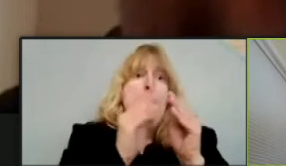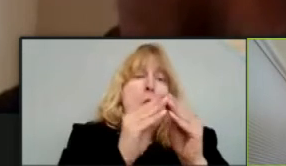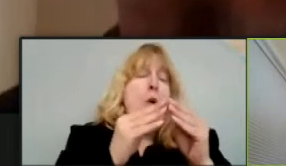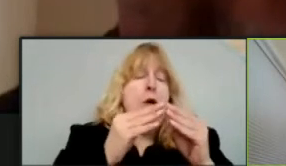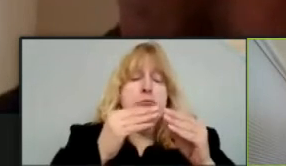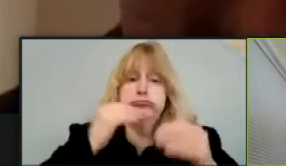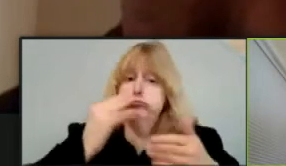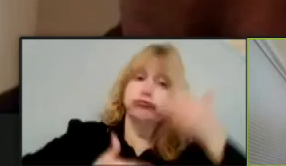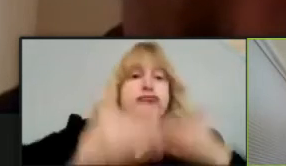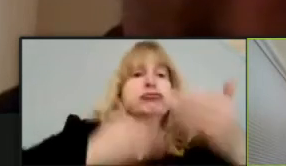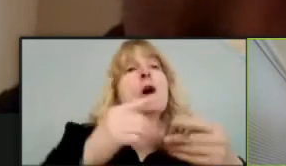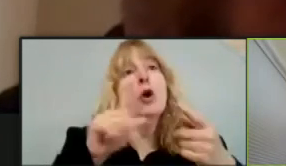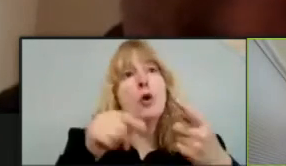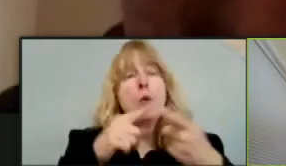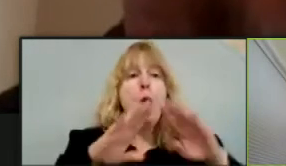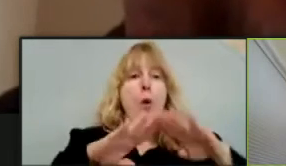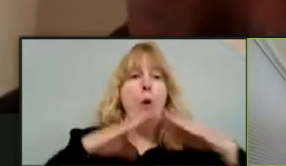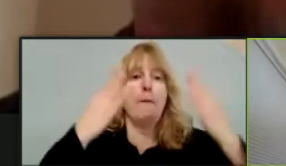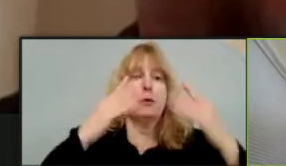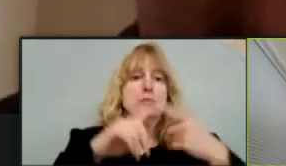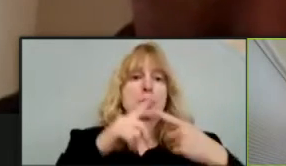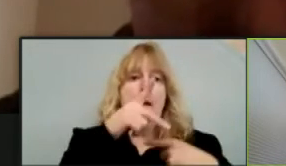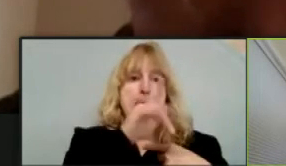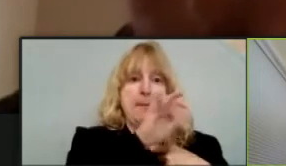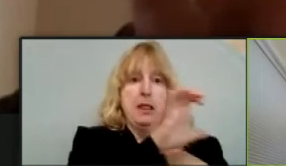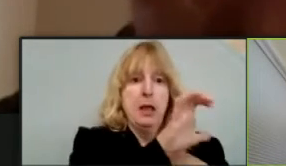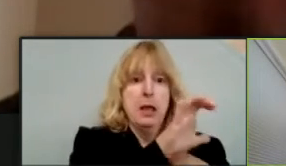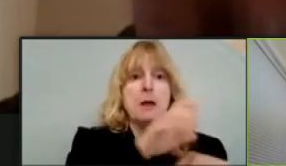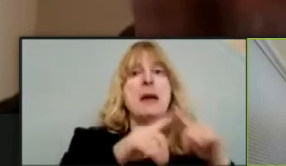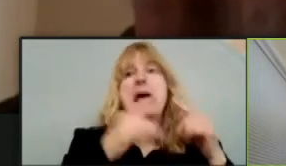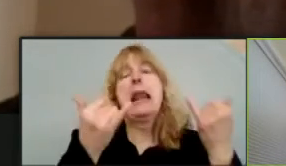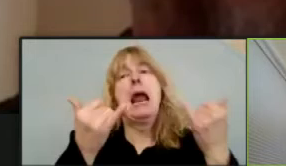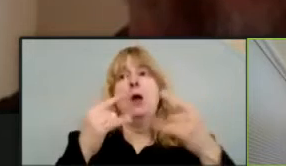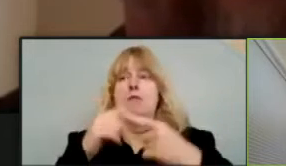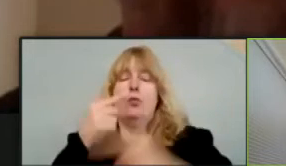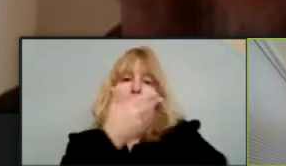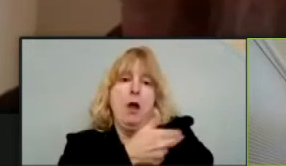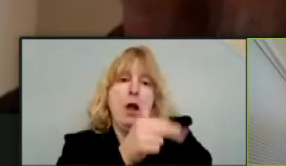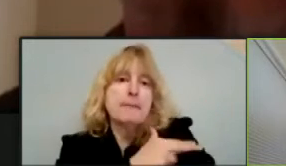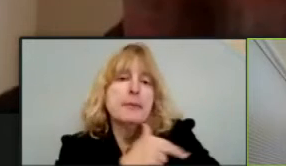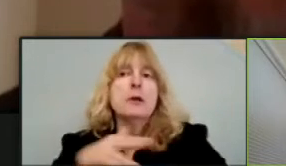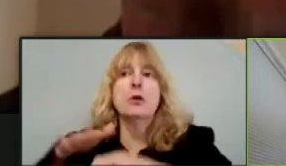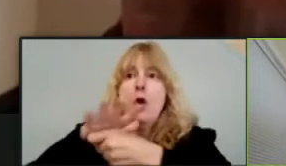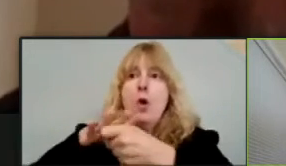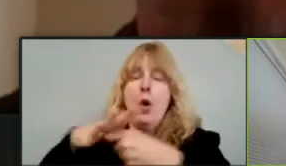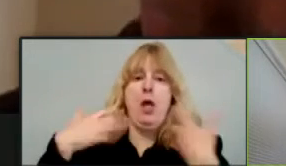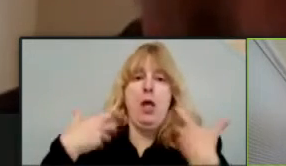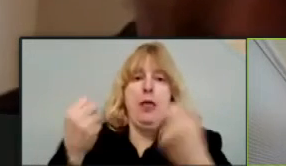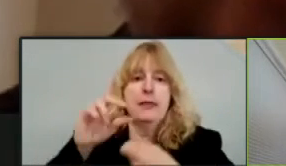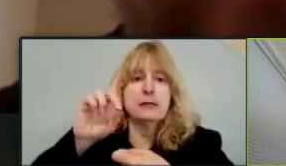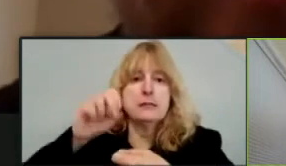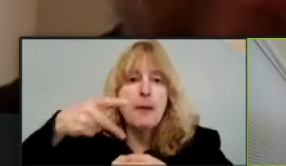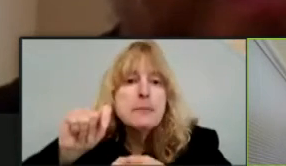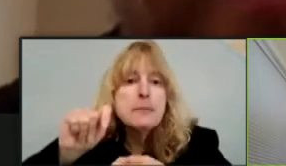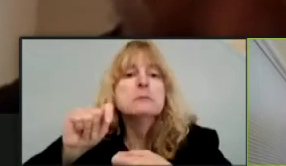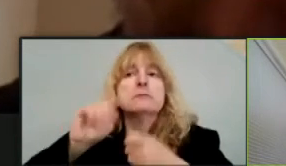limiting the distribution right now primarily to hospitals and to local health departments where we can focus on these groups that I talked about just a